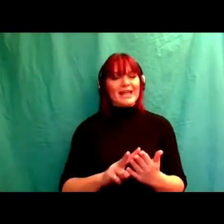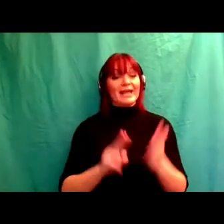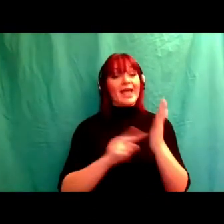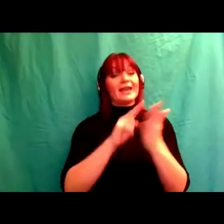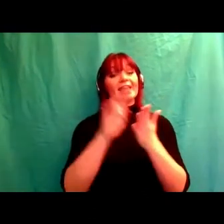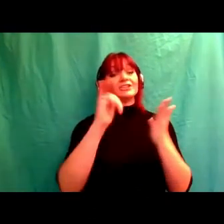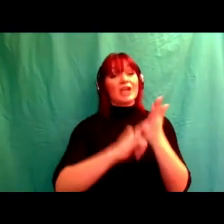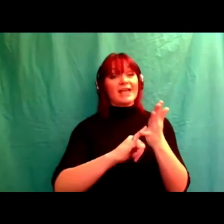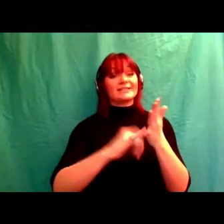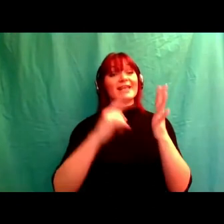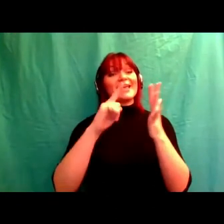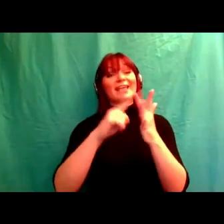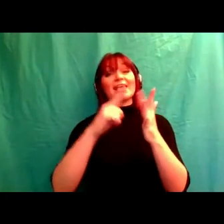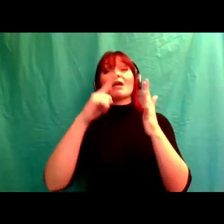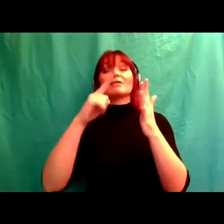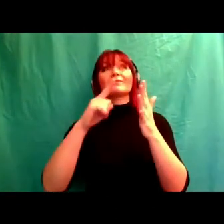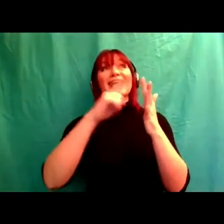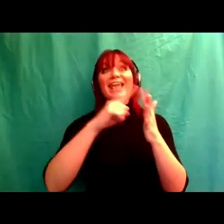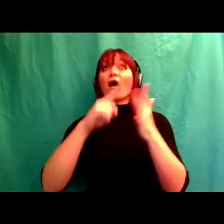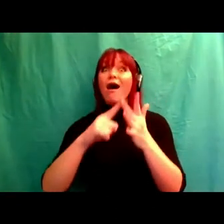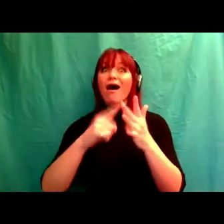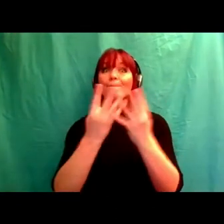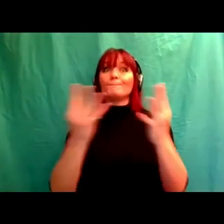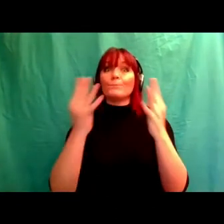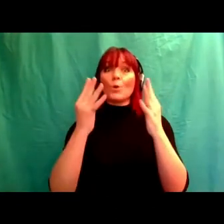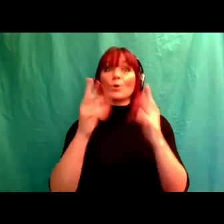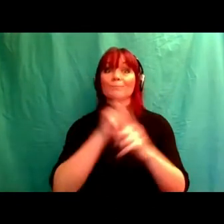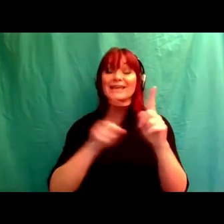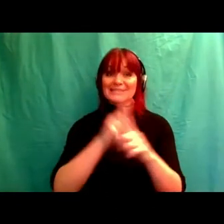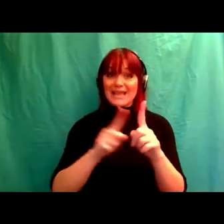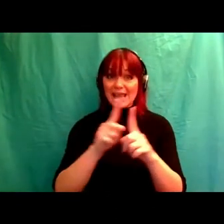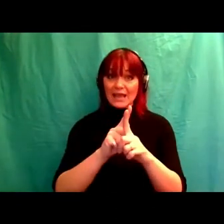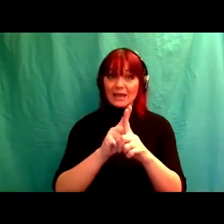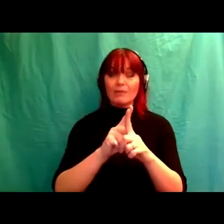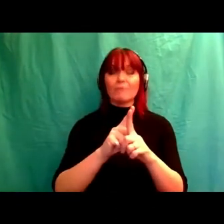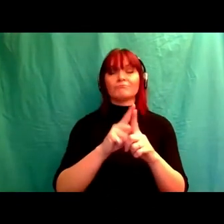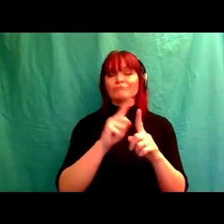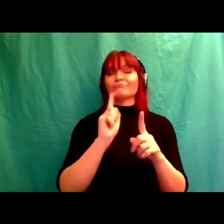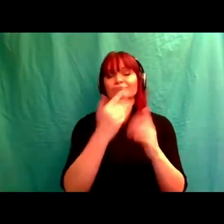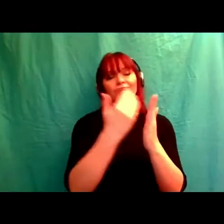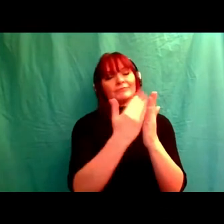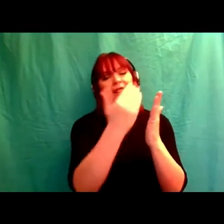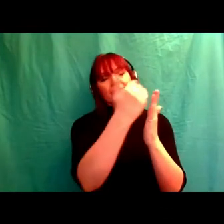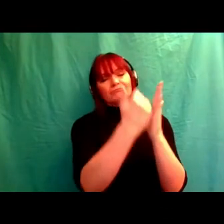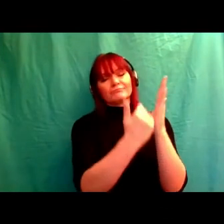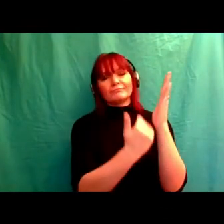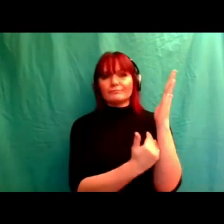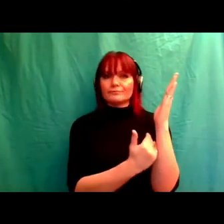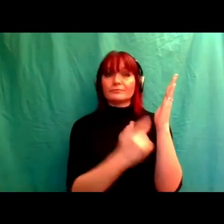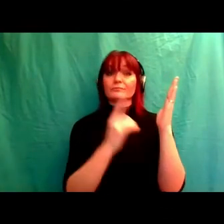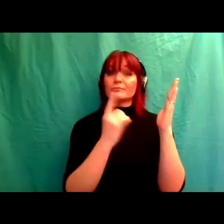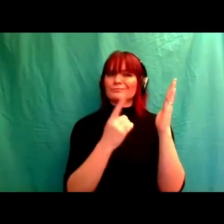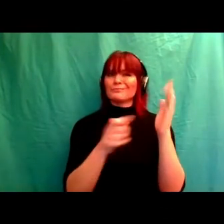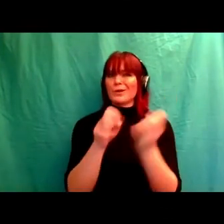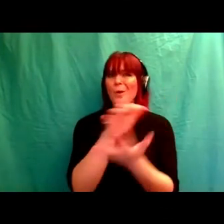EI board meeting that really sets out what these legislative proposals are going to put forward. And it is incredibly complex